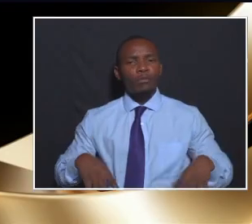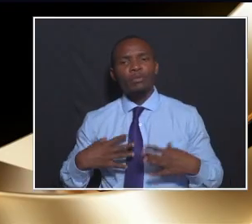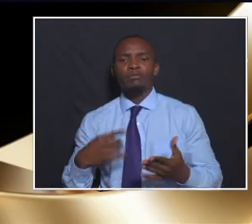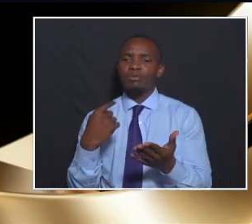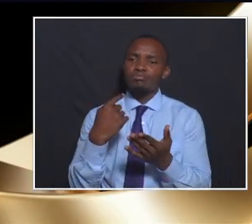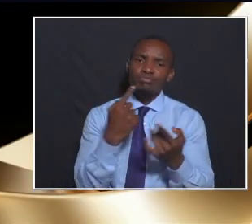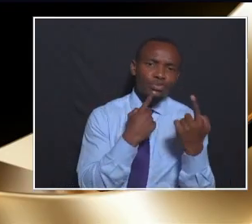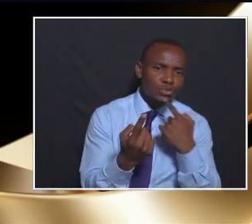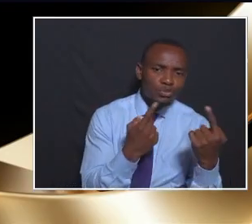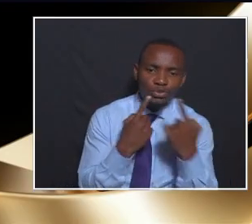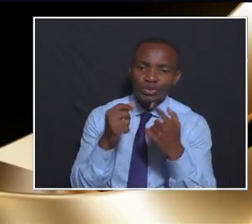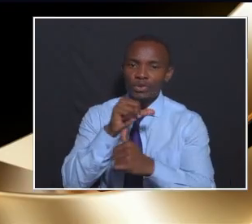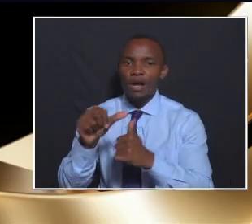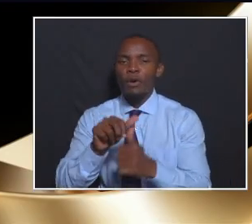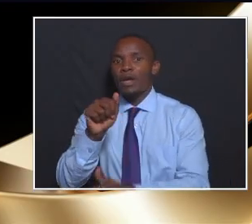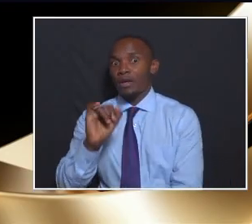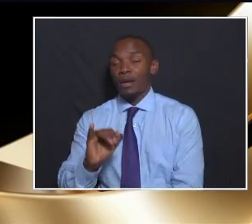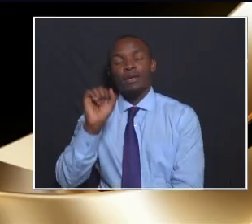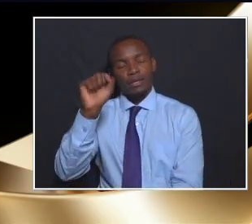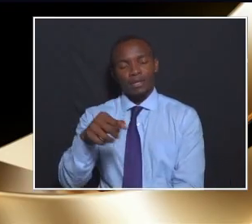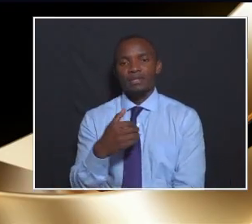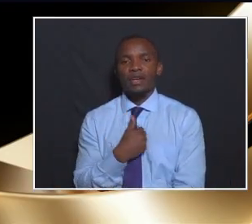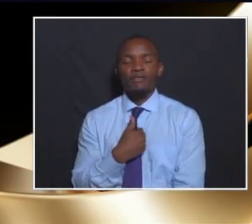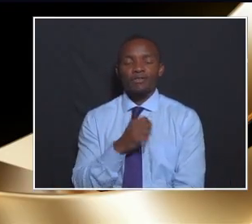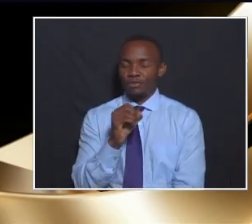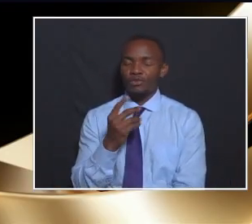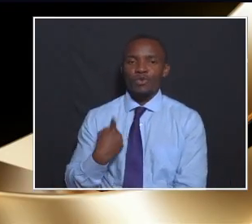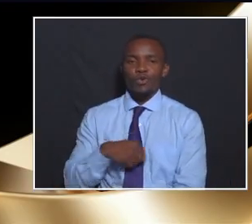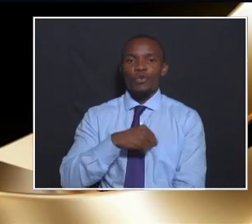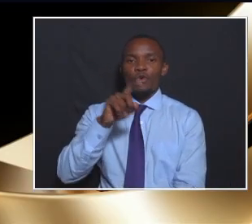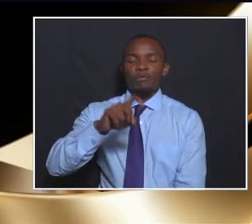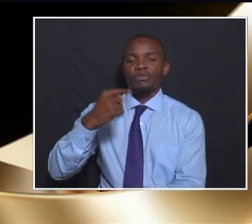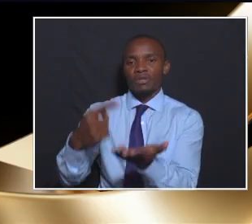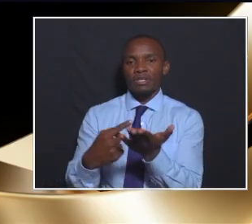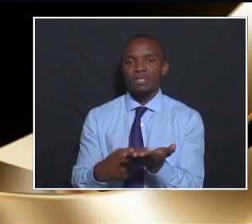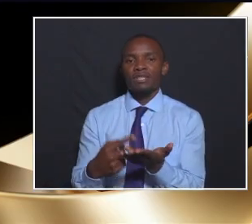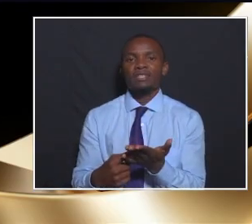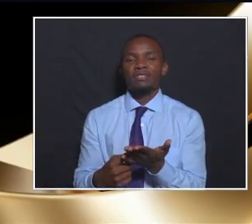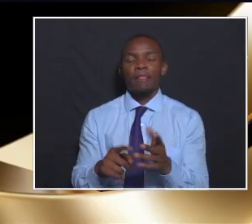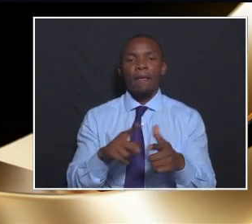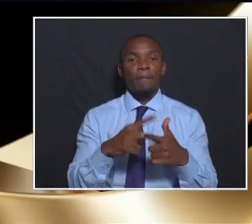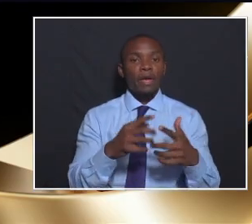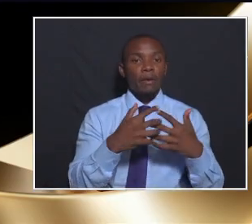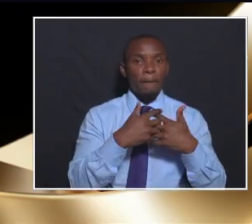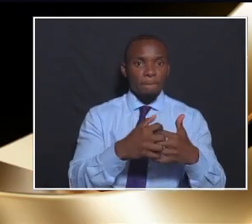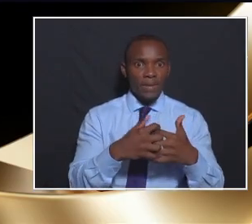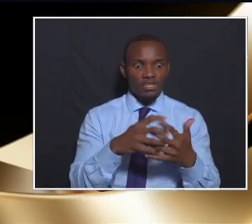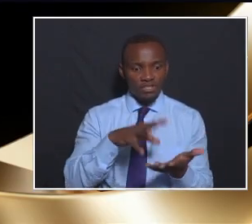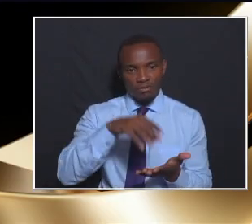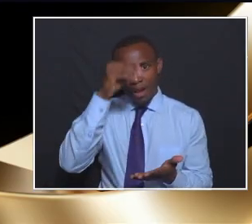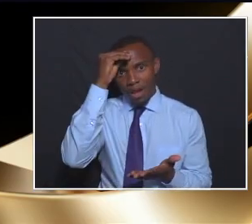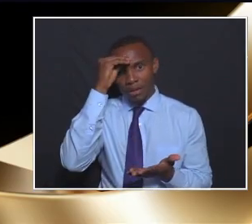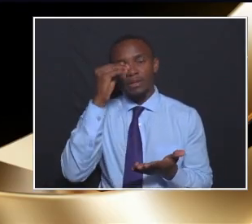Yes, AI is here also for sound. So we're going to talk about it. Machine learning, which is also part of AI, guilds